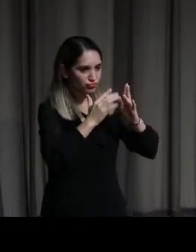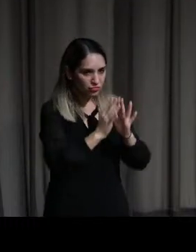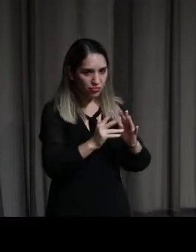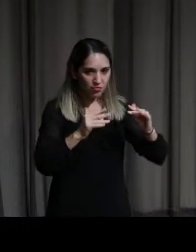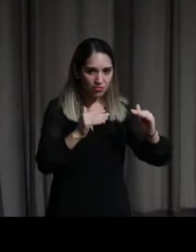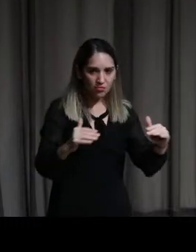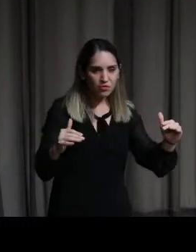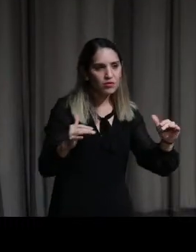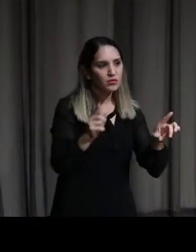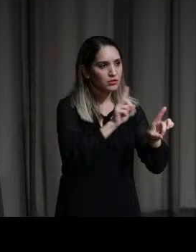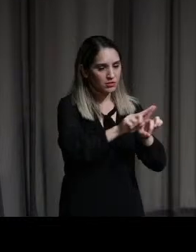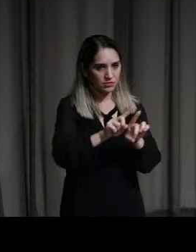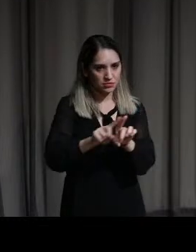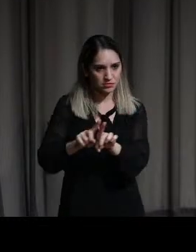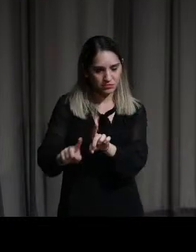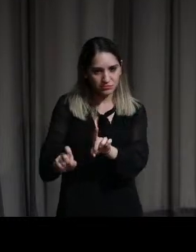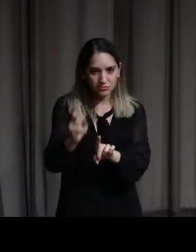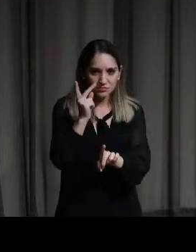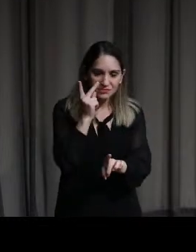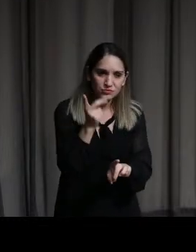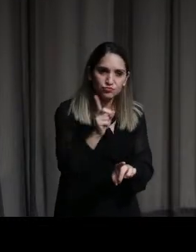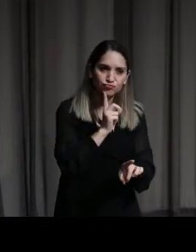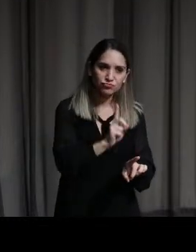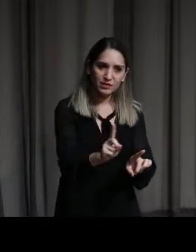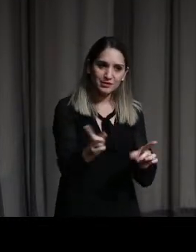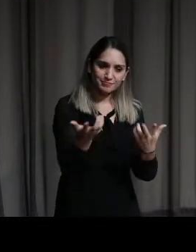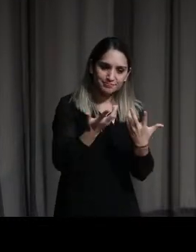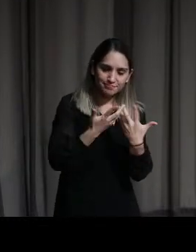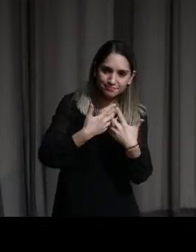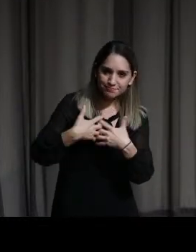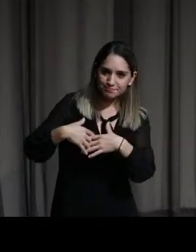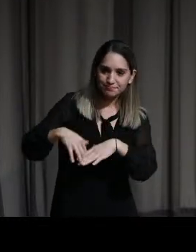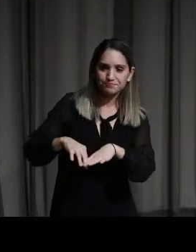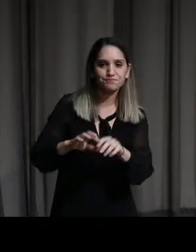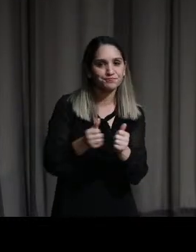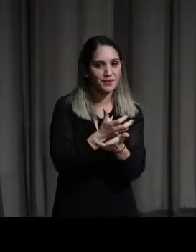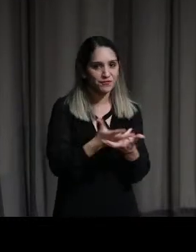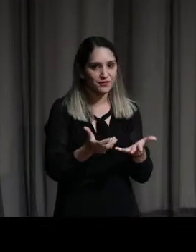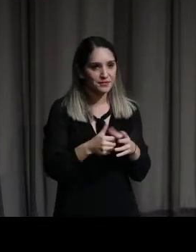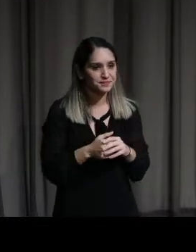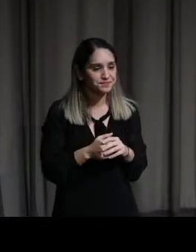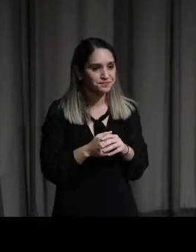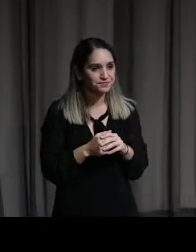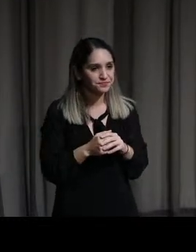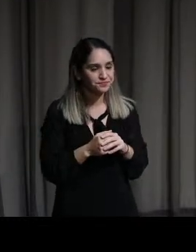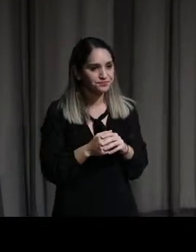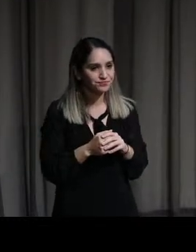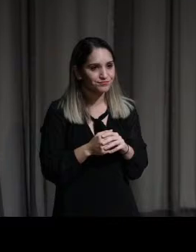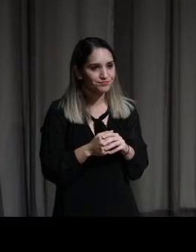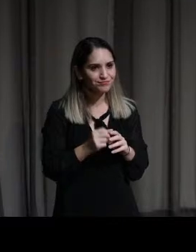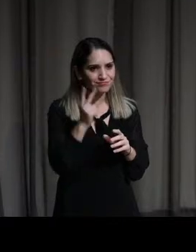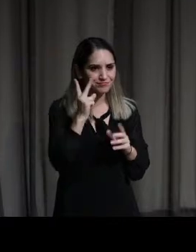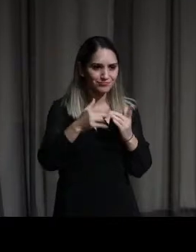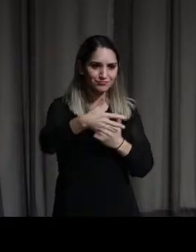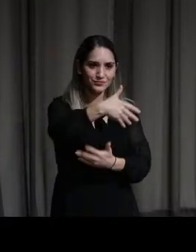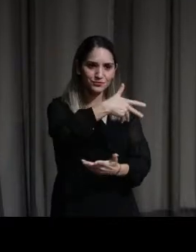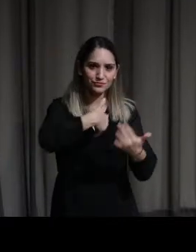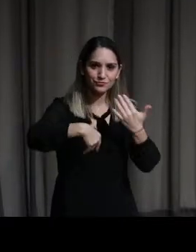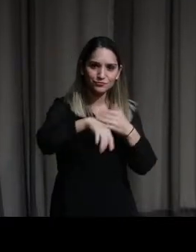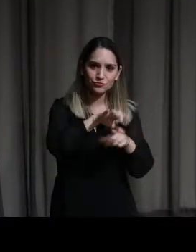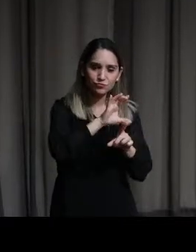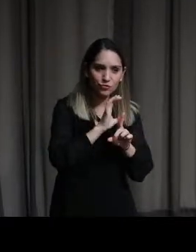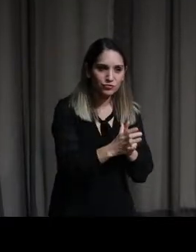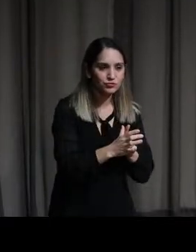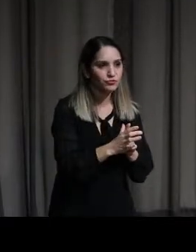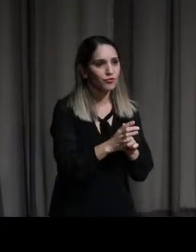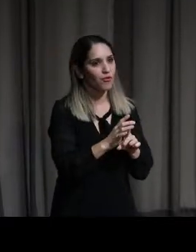kind of producing it in a very fluid way. And then we see the sociocultural kind of